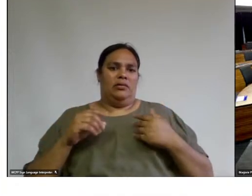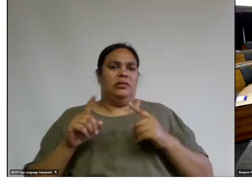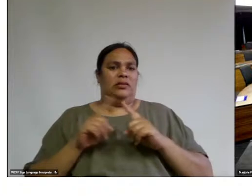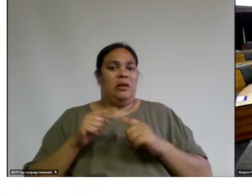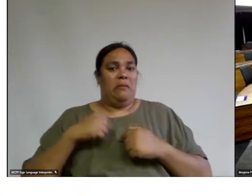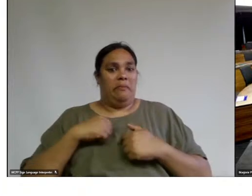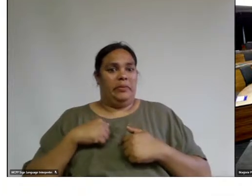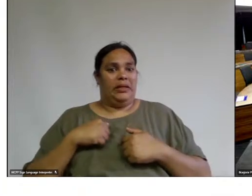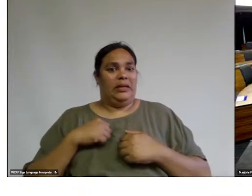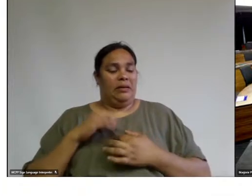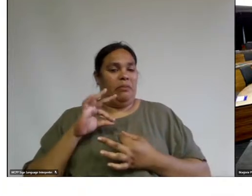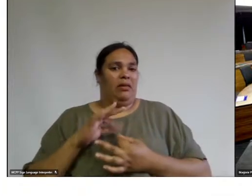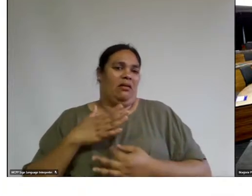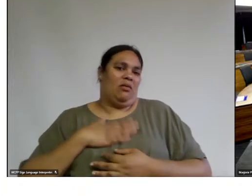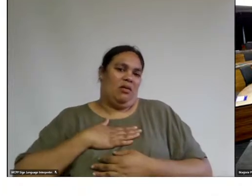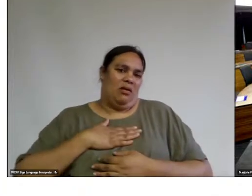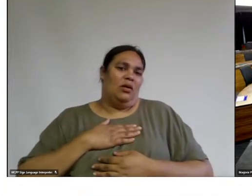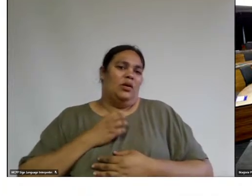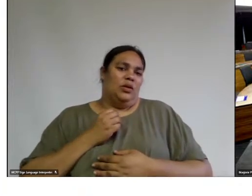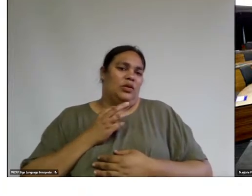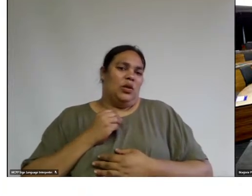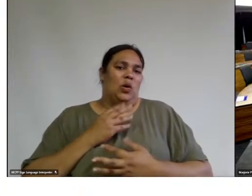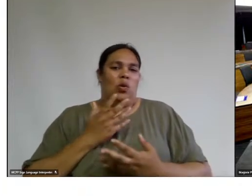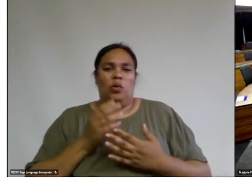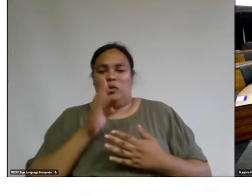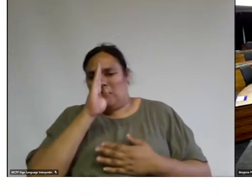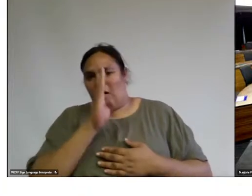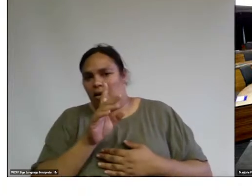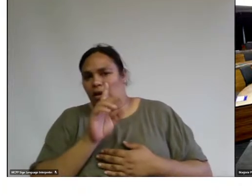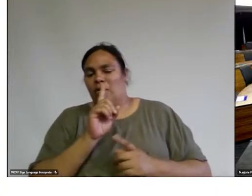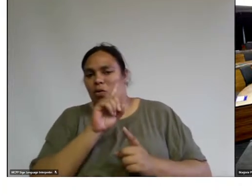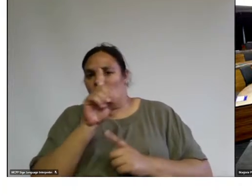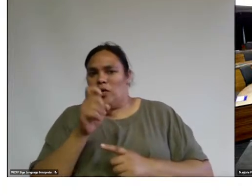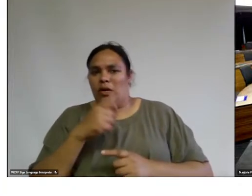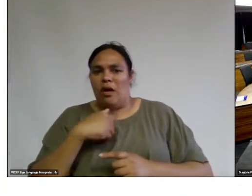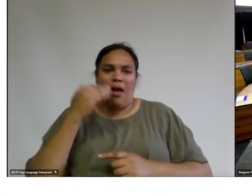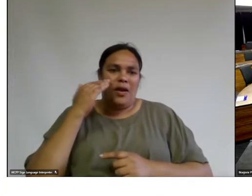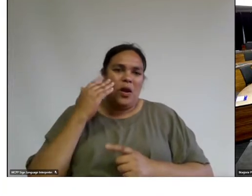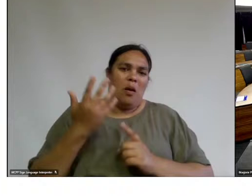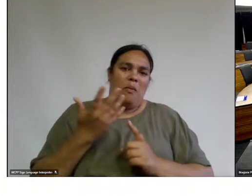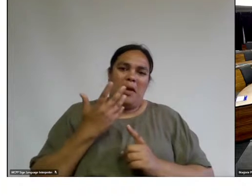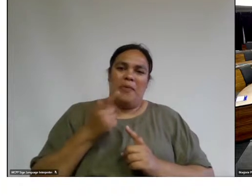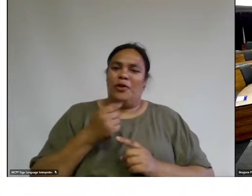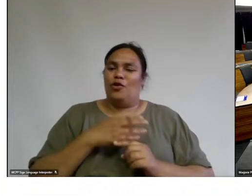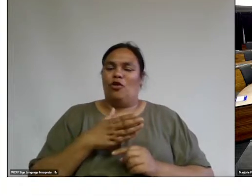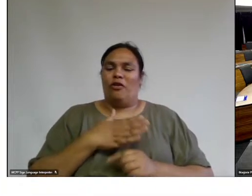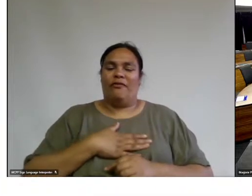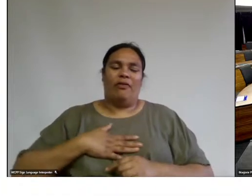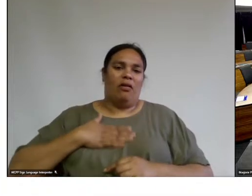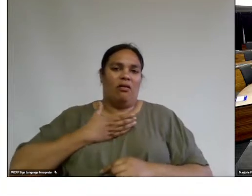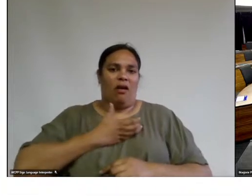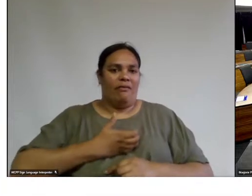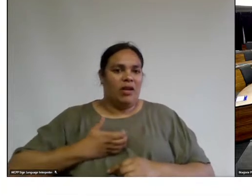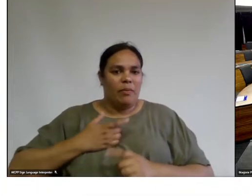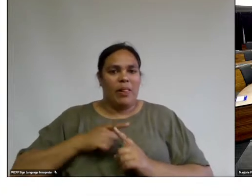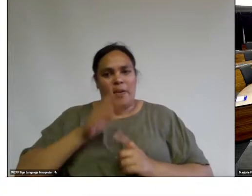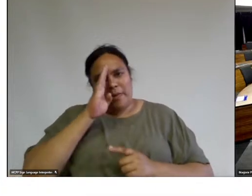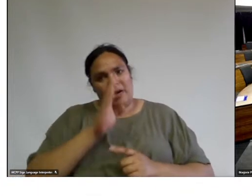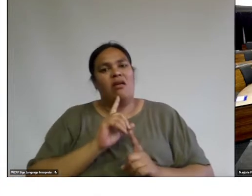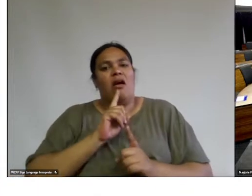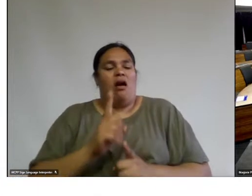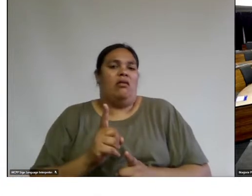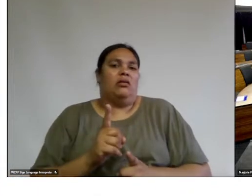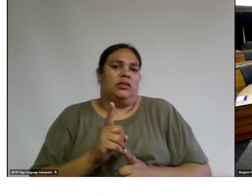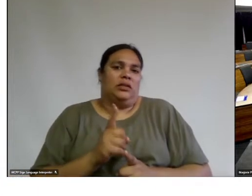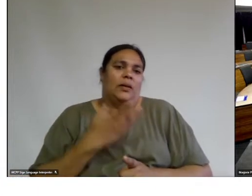in particular. So some kind of a direct question, I know it might be an uncomfortable question, but a direct answer